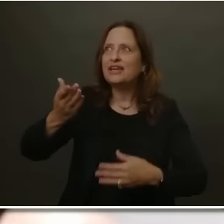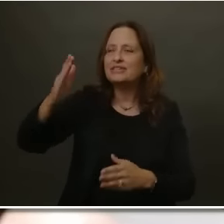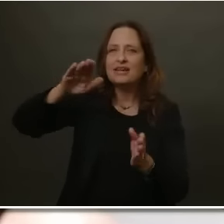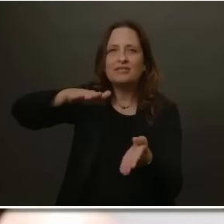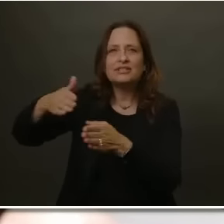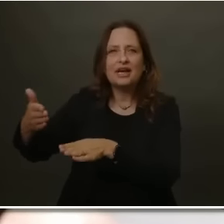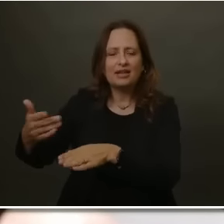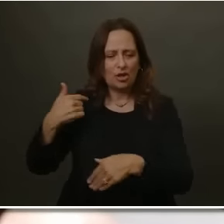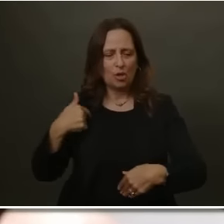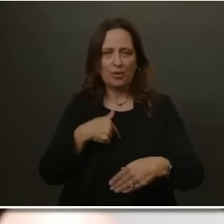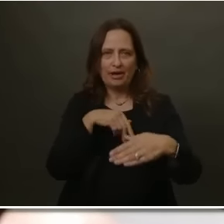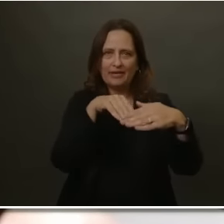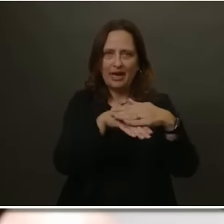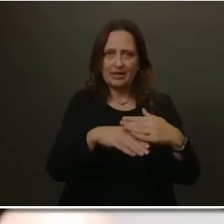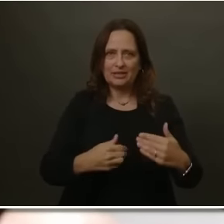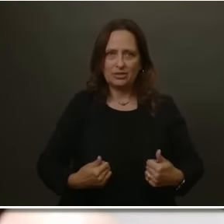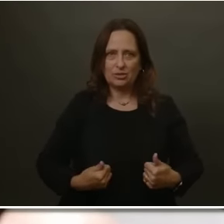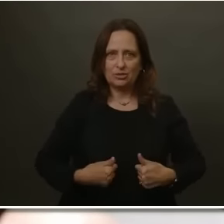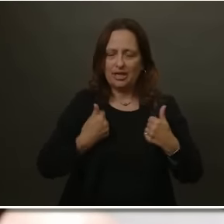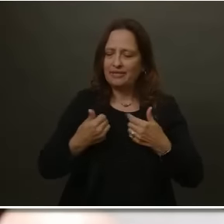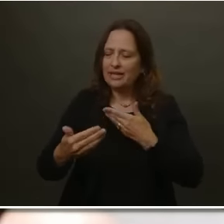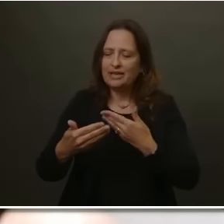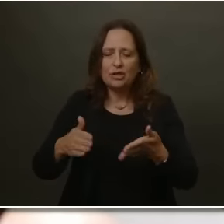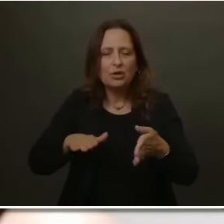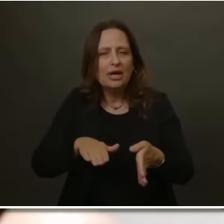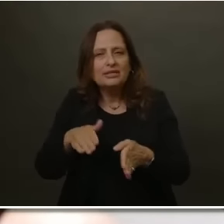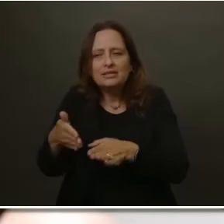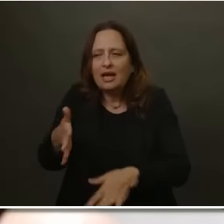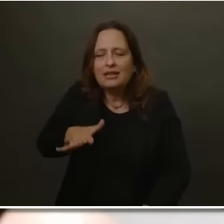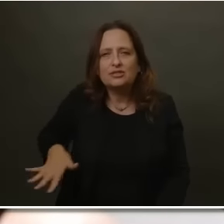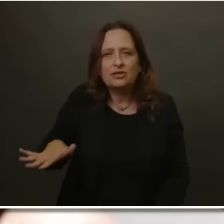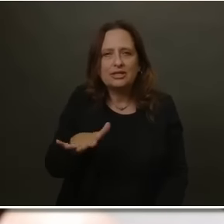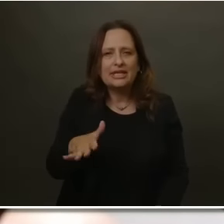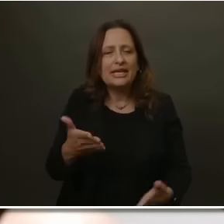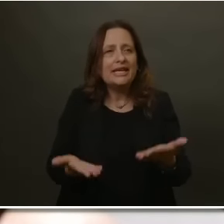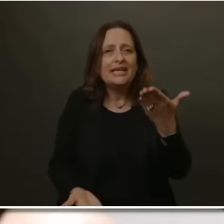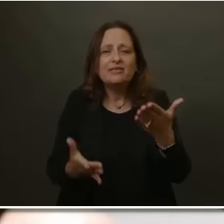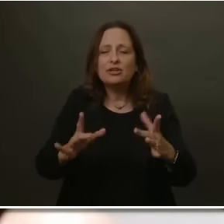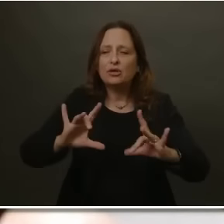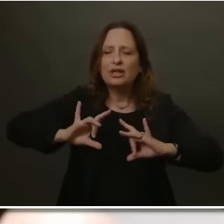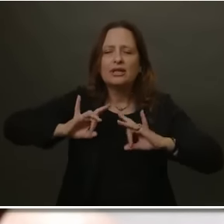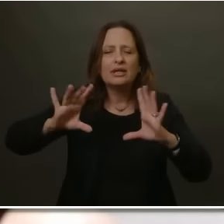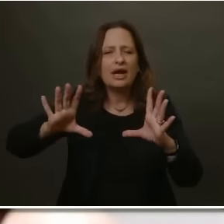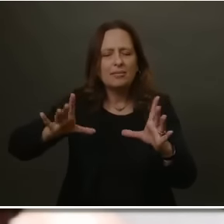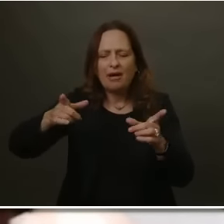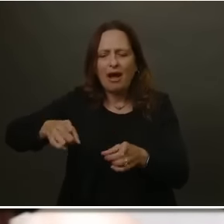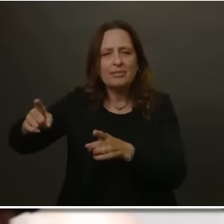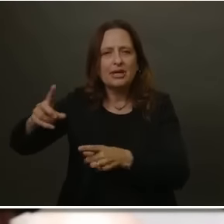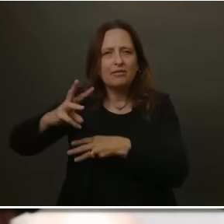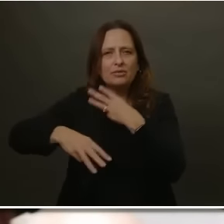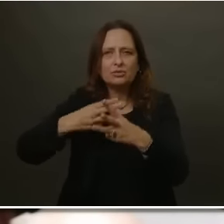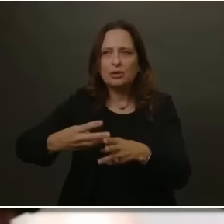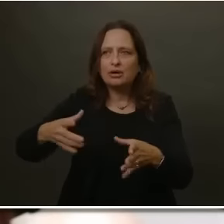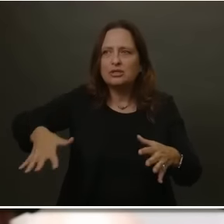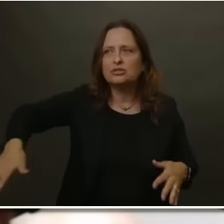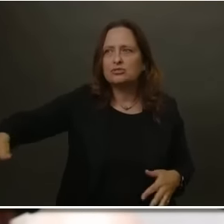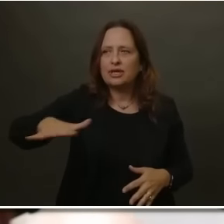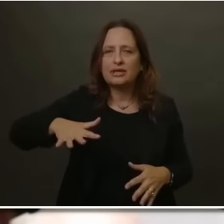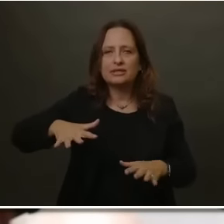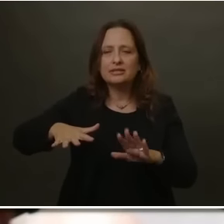even when death is around us. Even when the nightmare of this world surrounds us, we have access to the life and